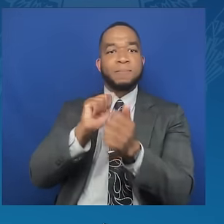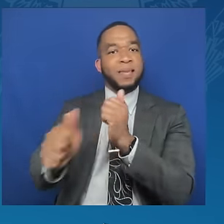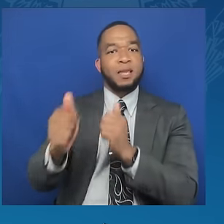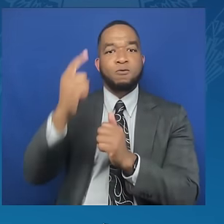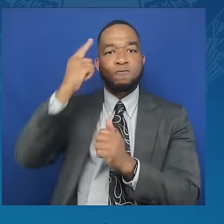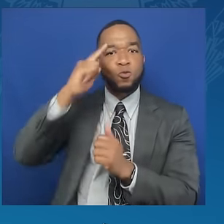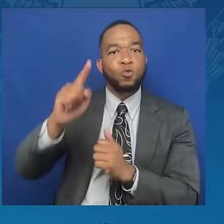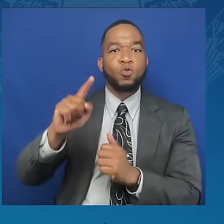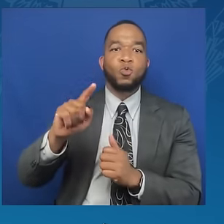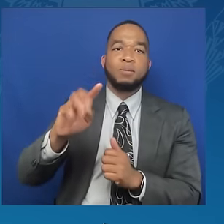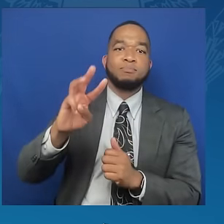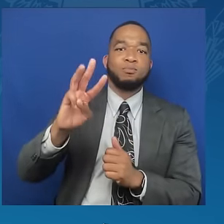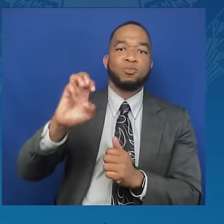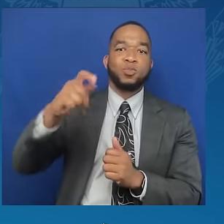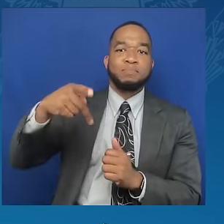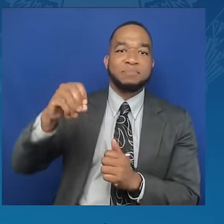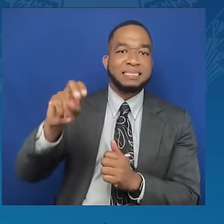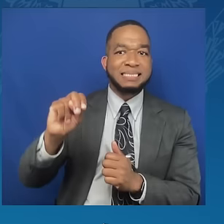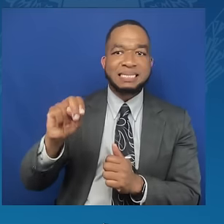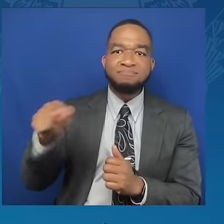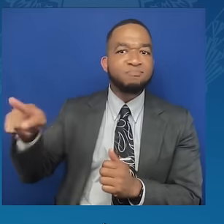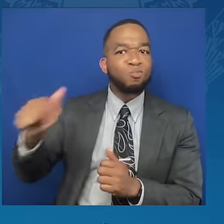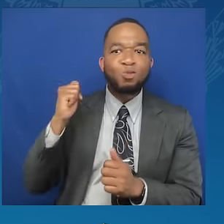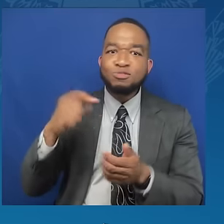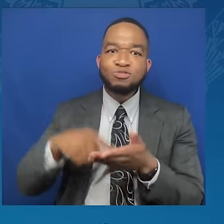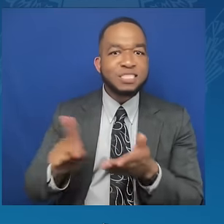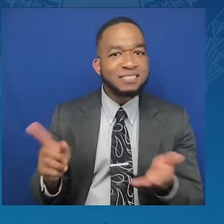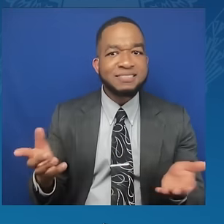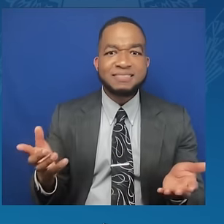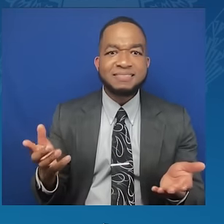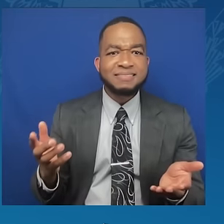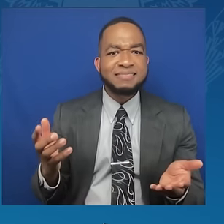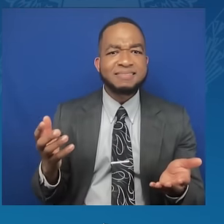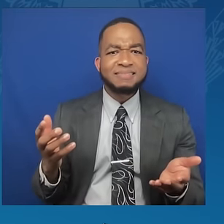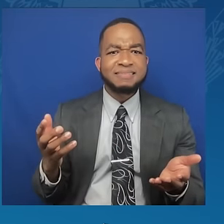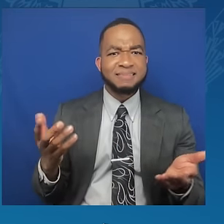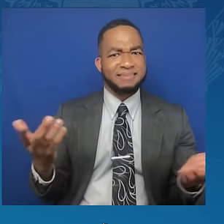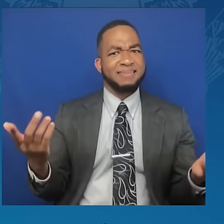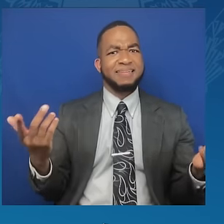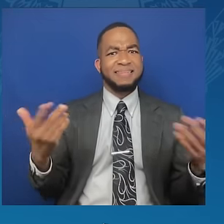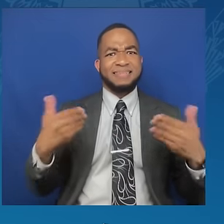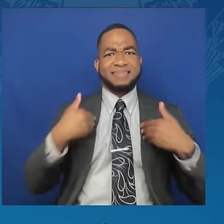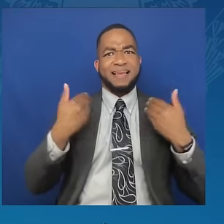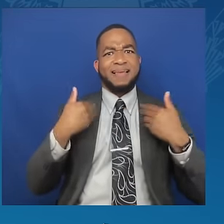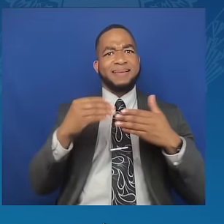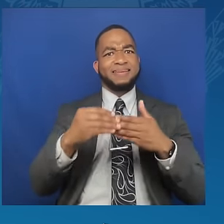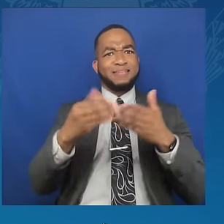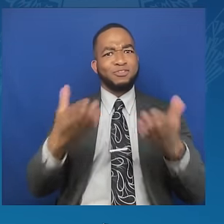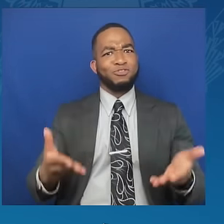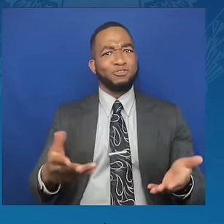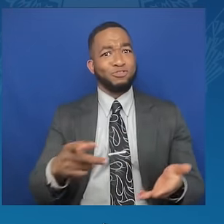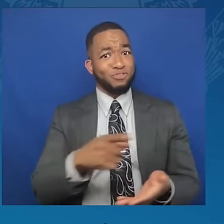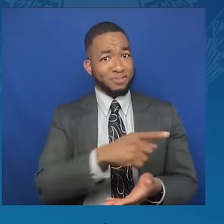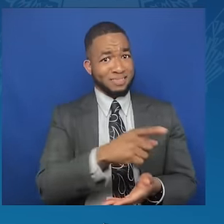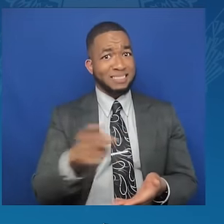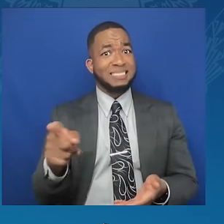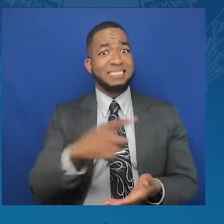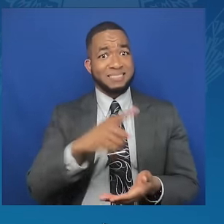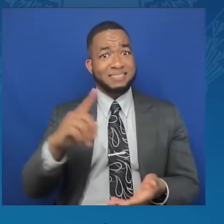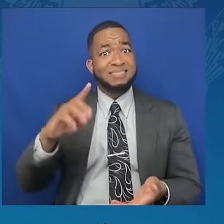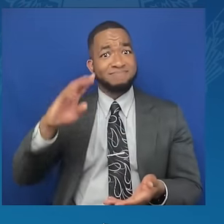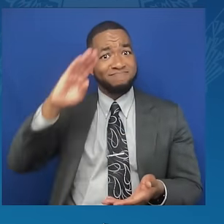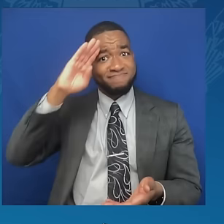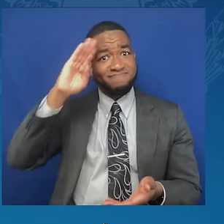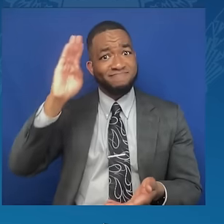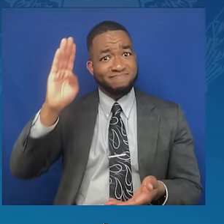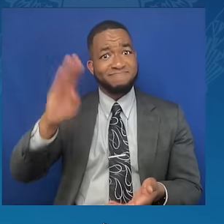Our young leaders, well, they are clear-eyed about what's at stake. And in the spirit of a